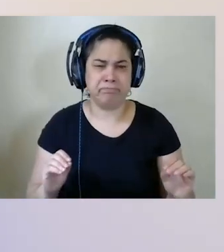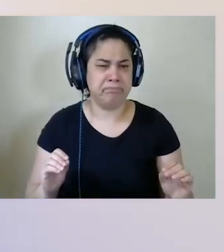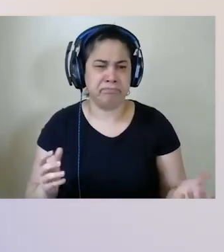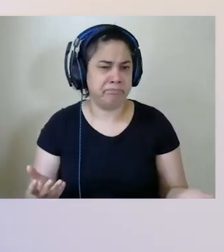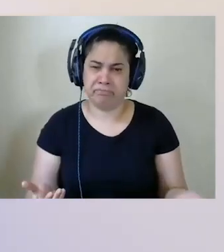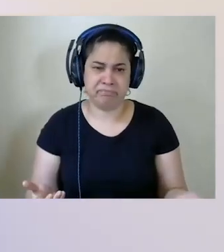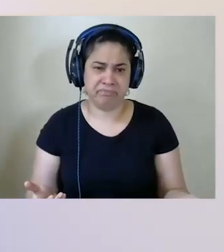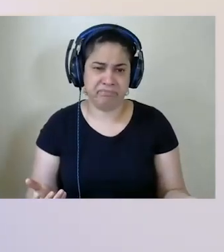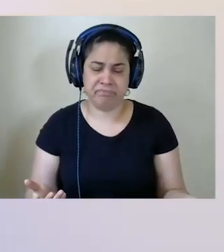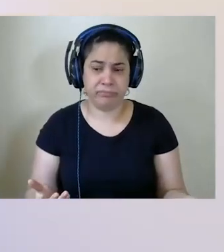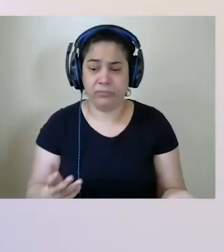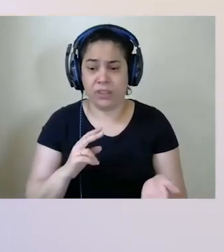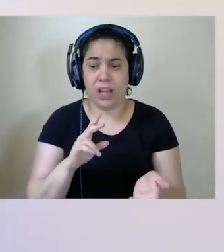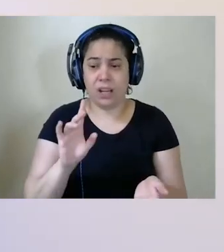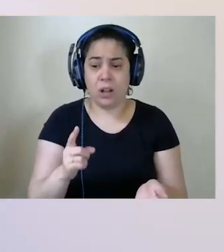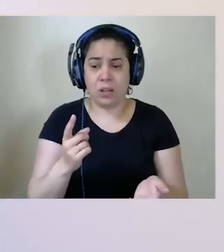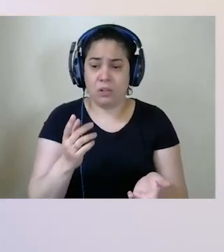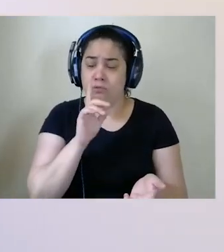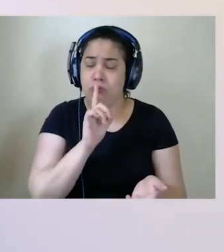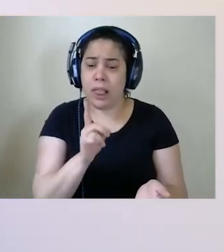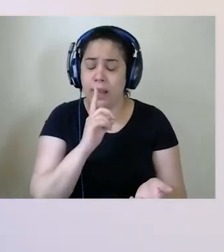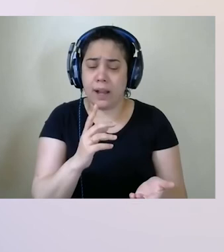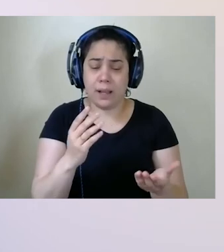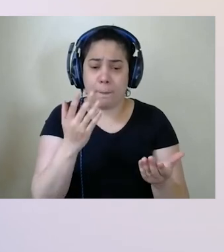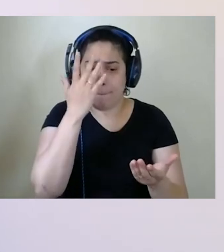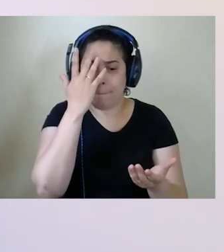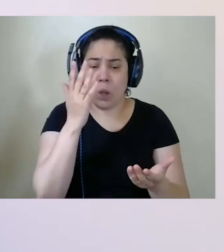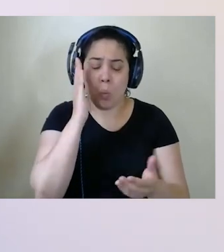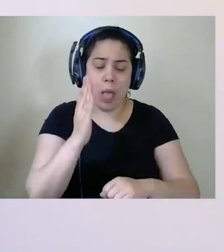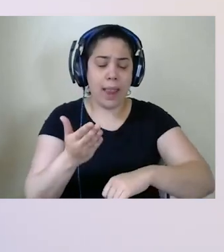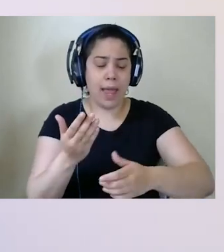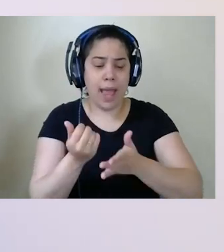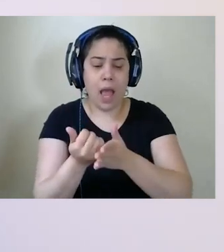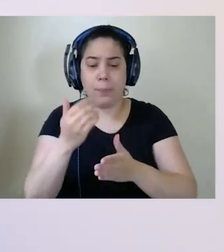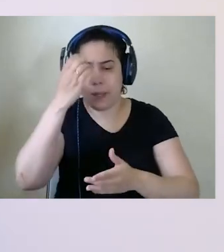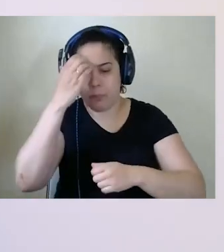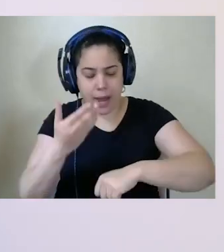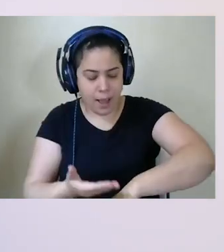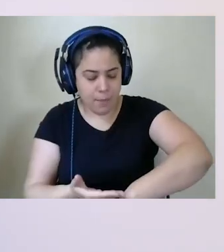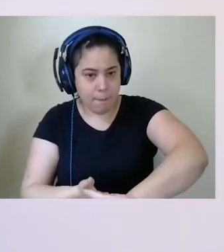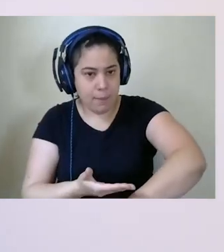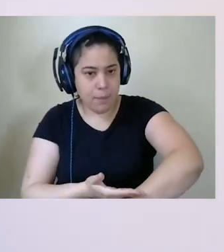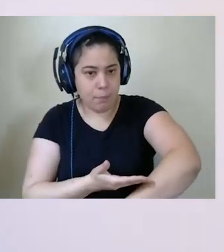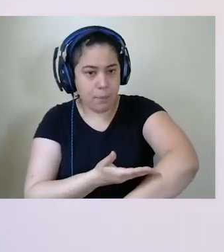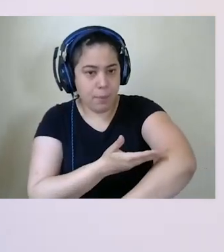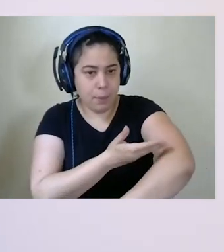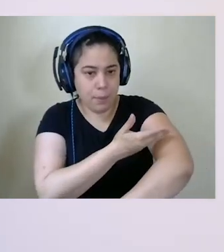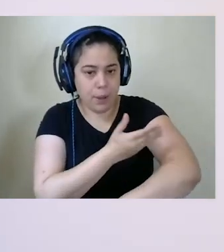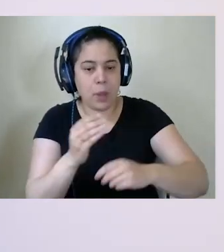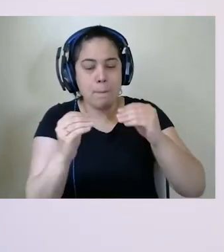getting better the more the brain gets feedback on its own function. But